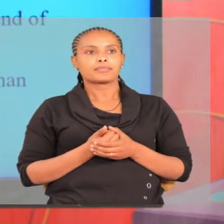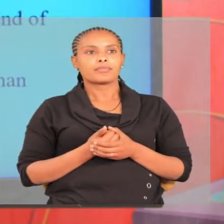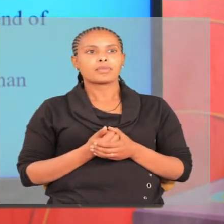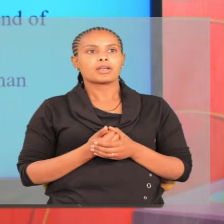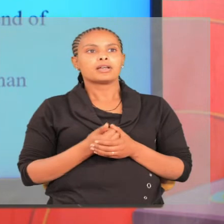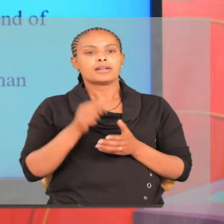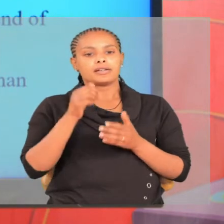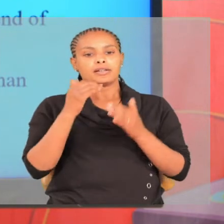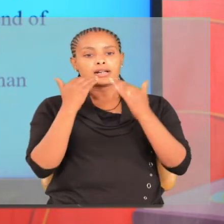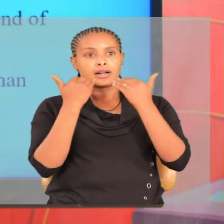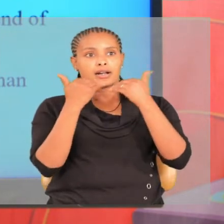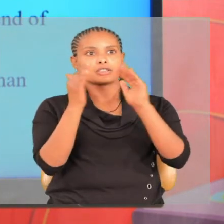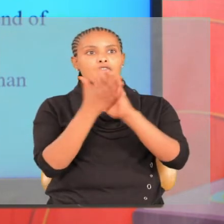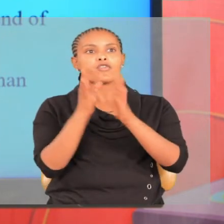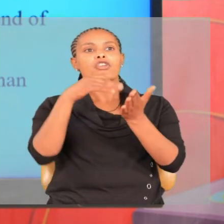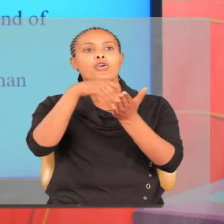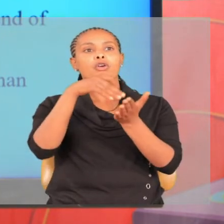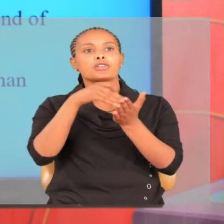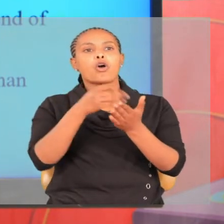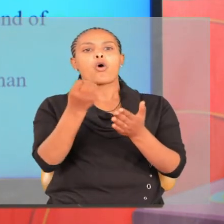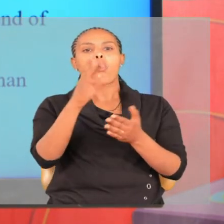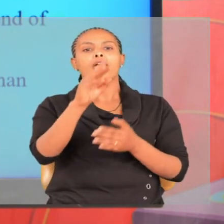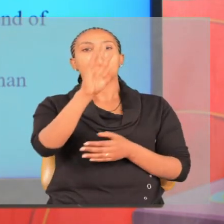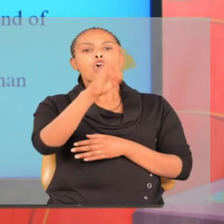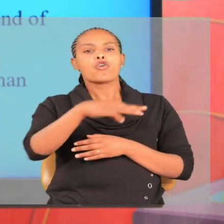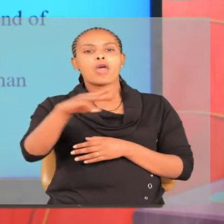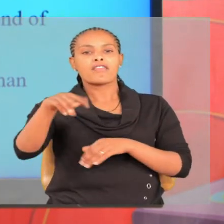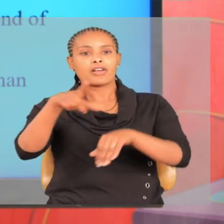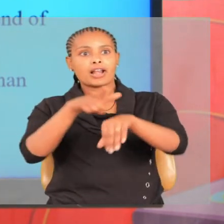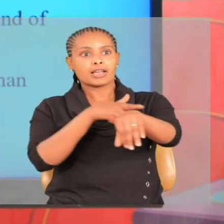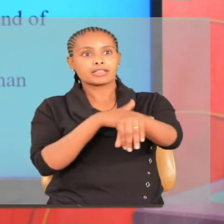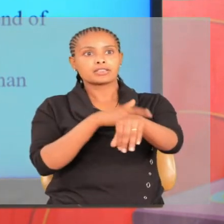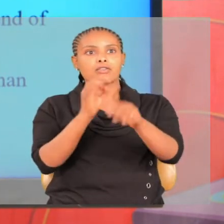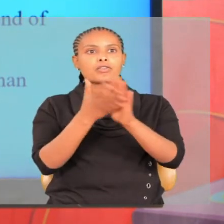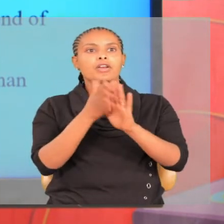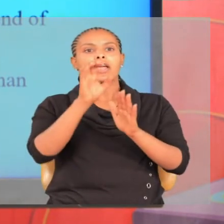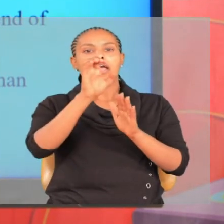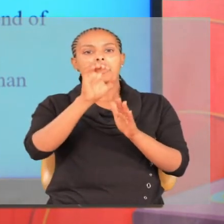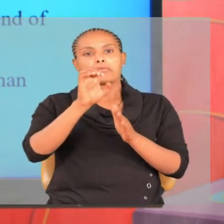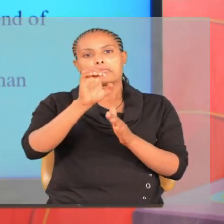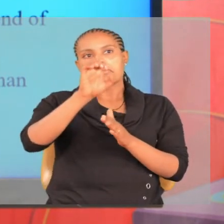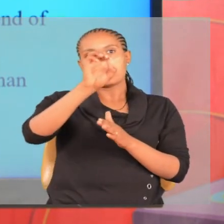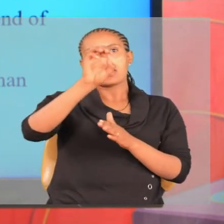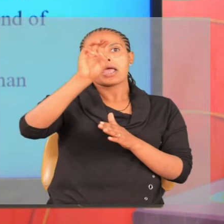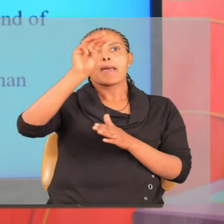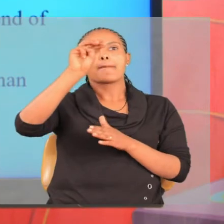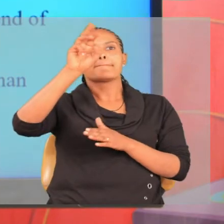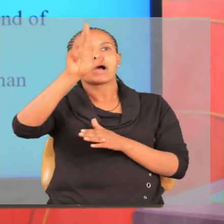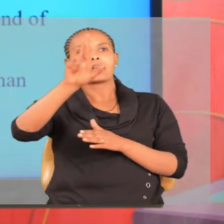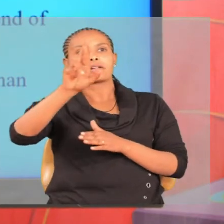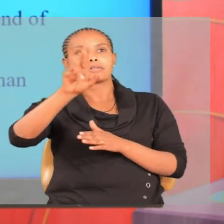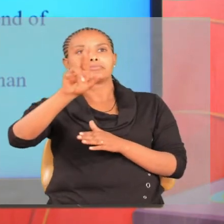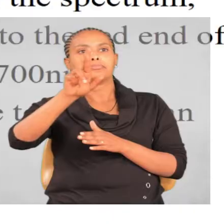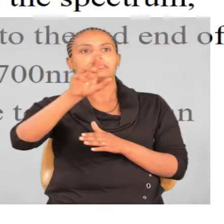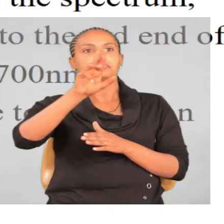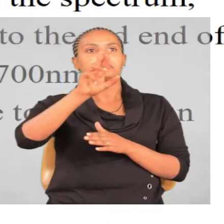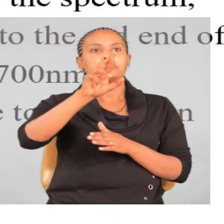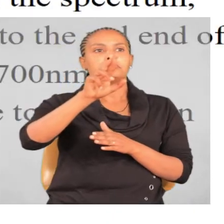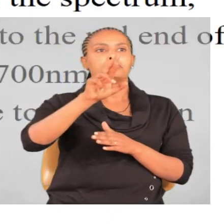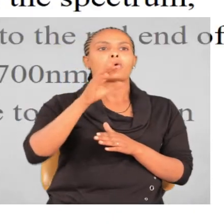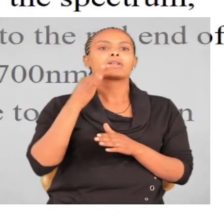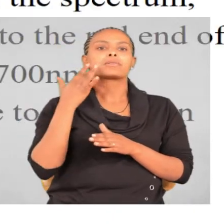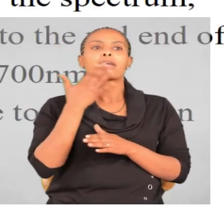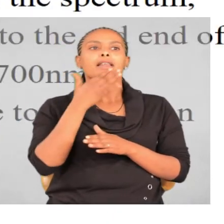The range of frequencies or wavelengths of electromagnetic radiation is called electromagnetic